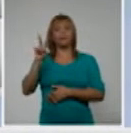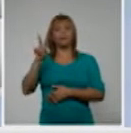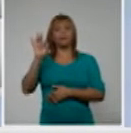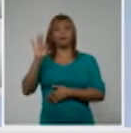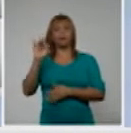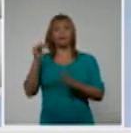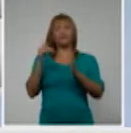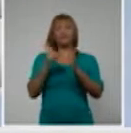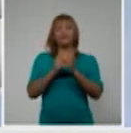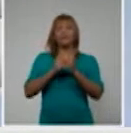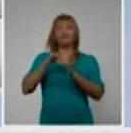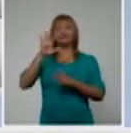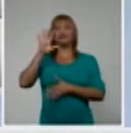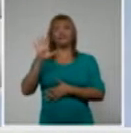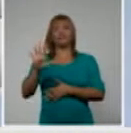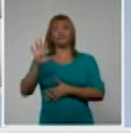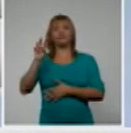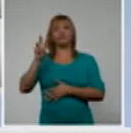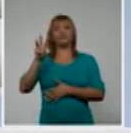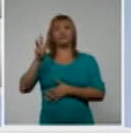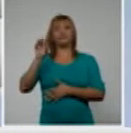23,928,539 infections.